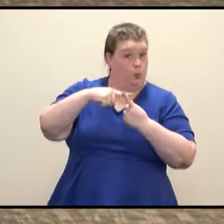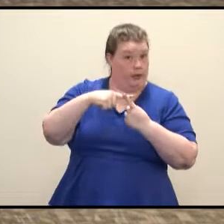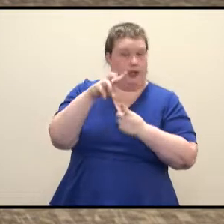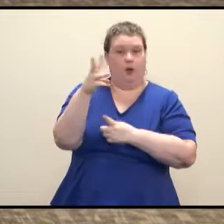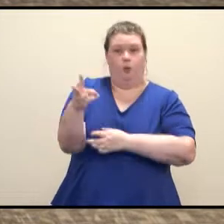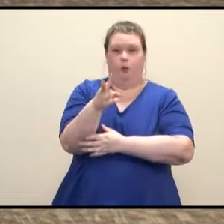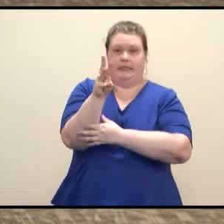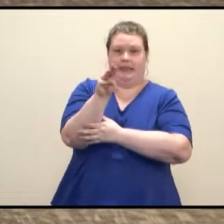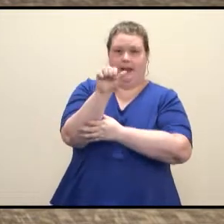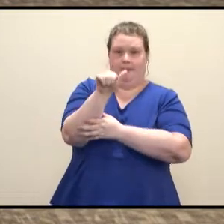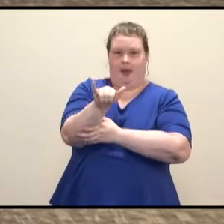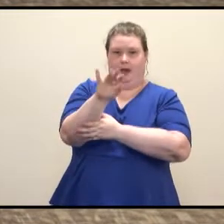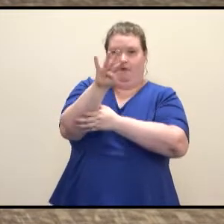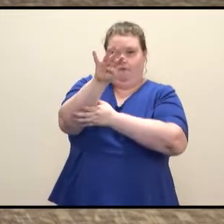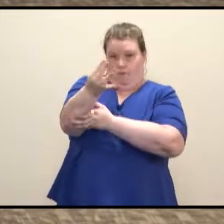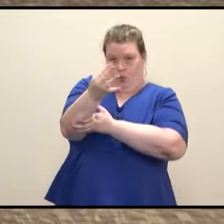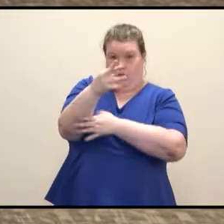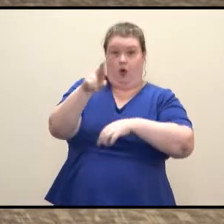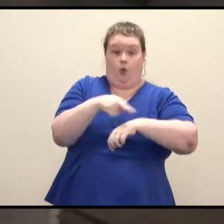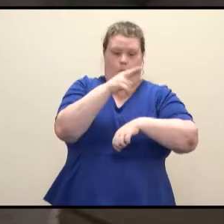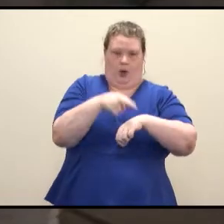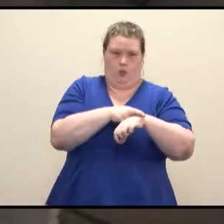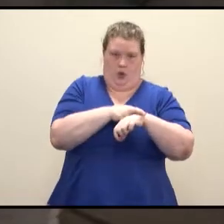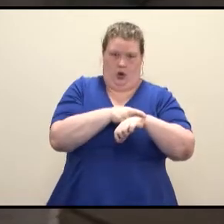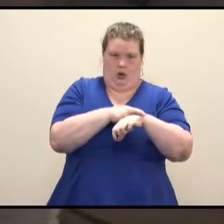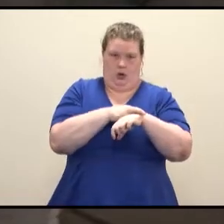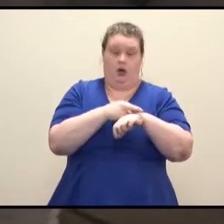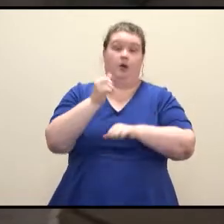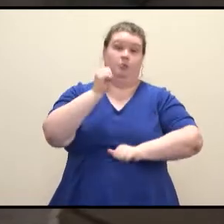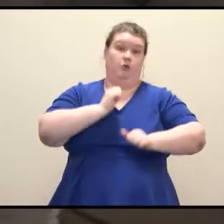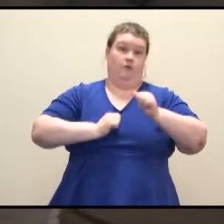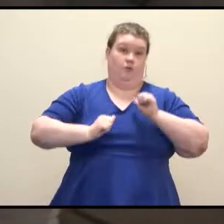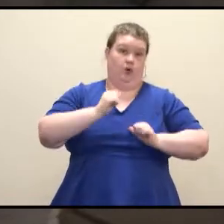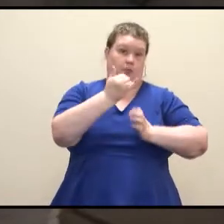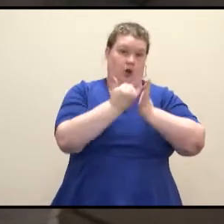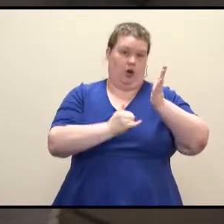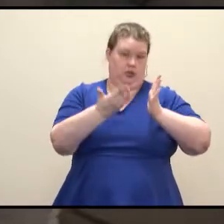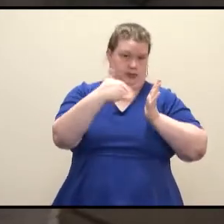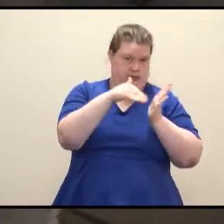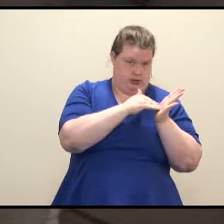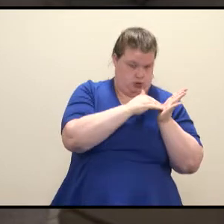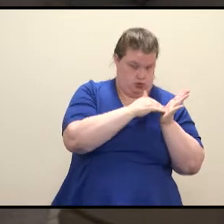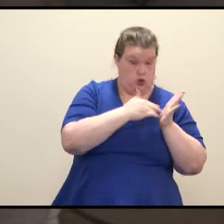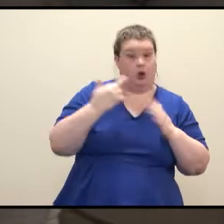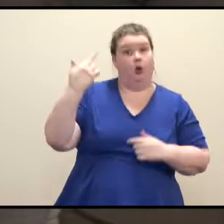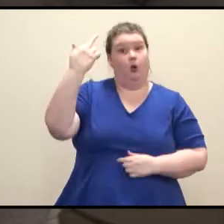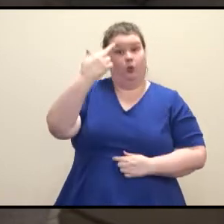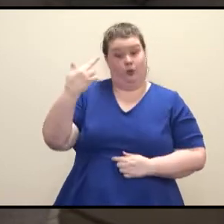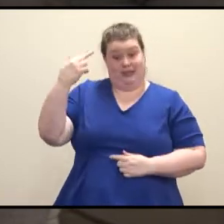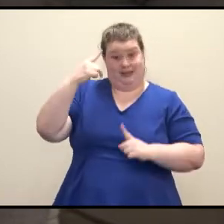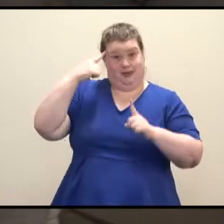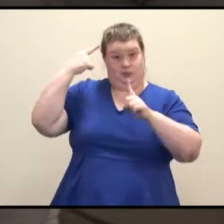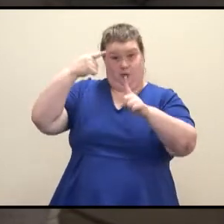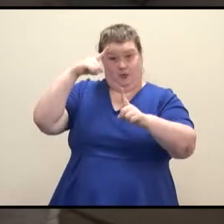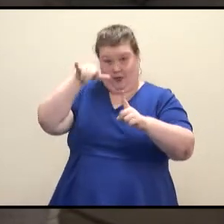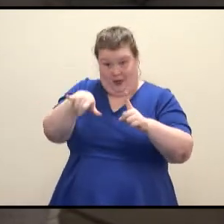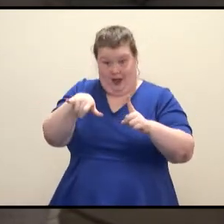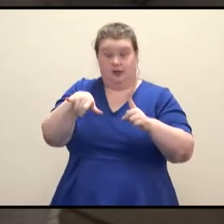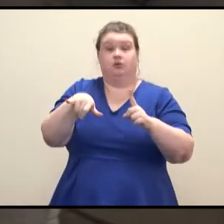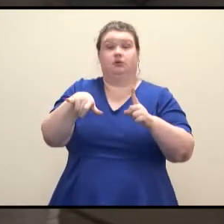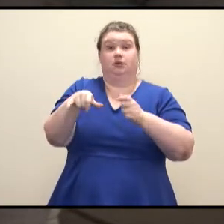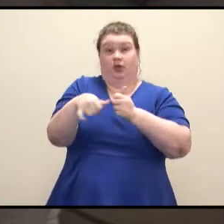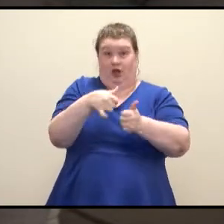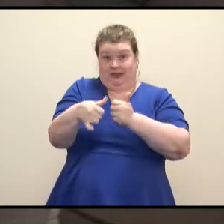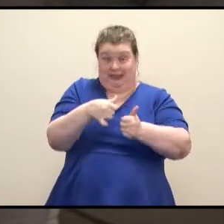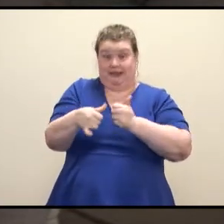May the 4th in Round Rock at the Round Rock Performing Arts Center. The purpose of the Theatrical Design Contest is to foster an appreciation